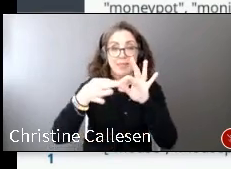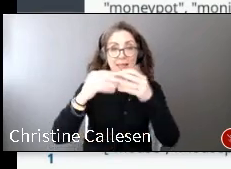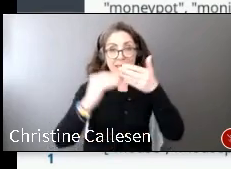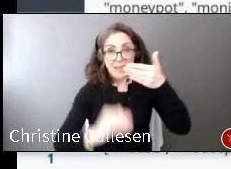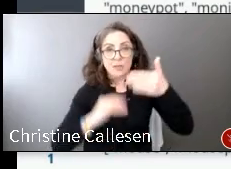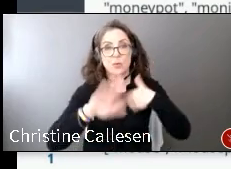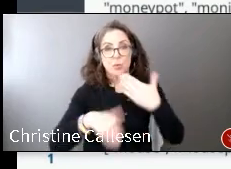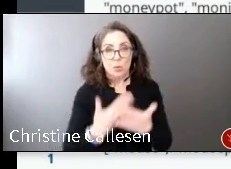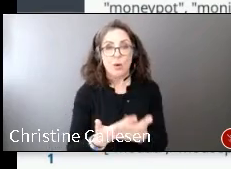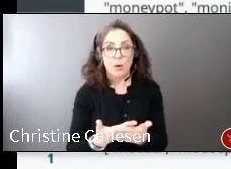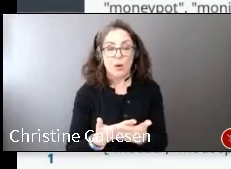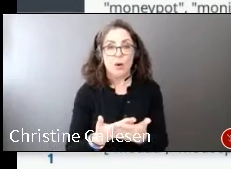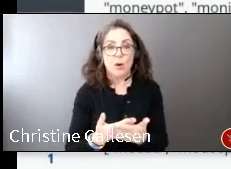the